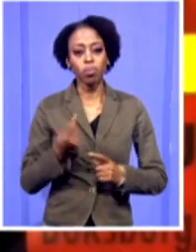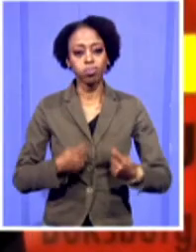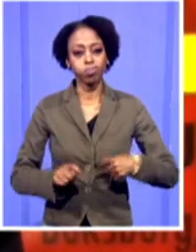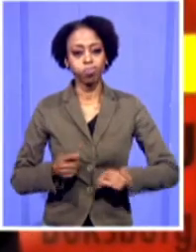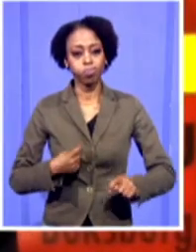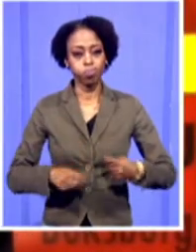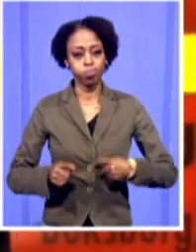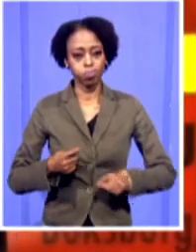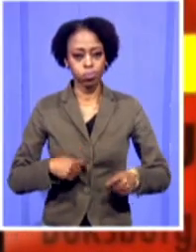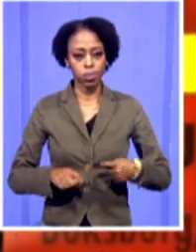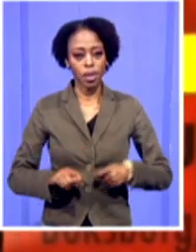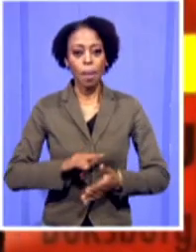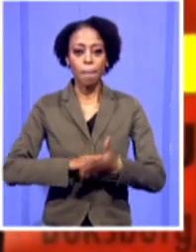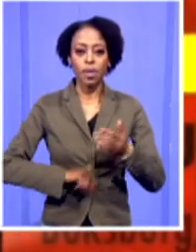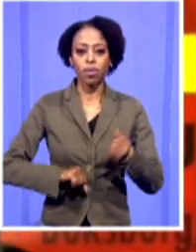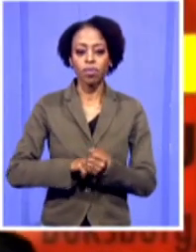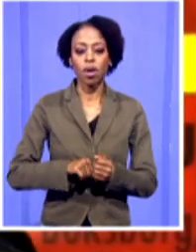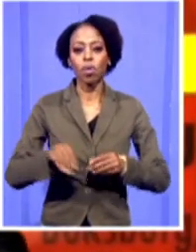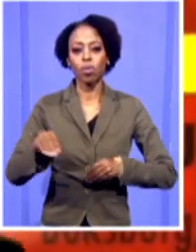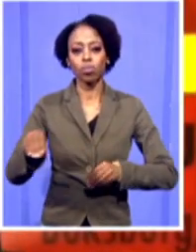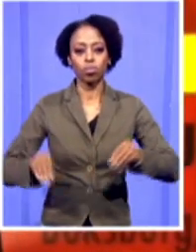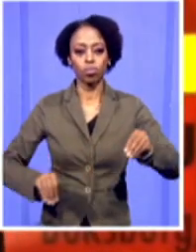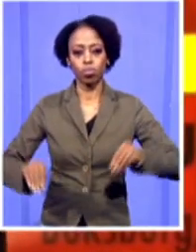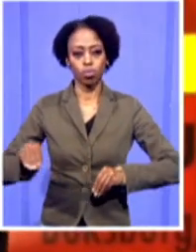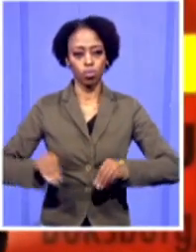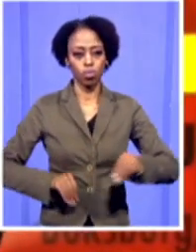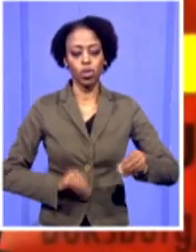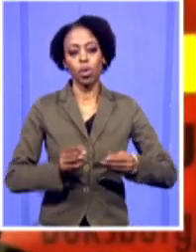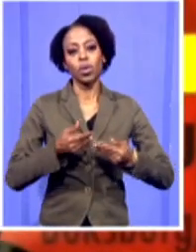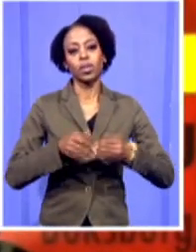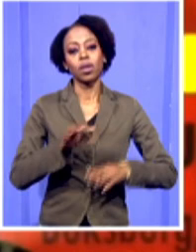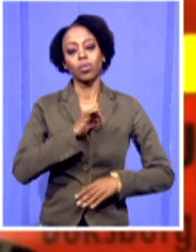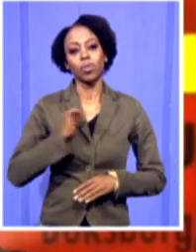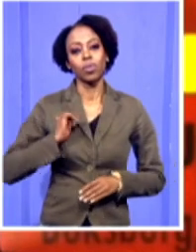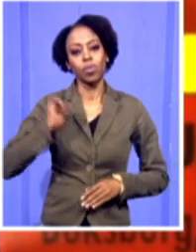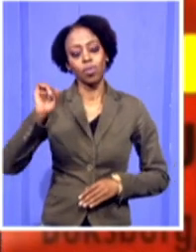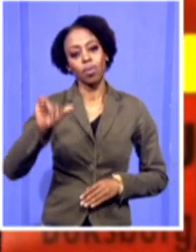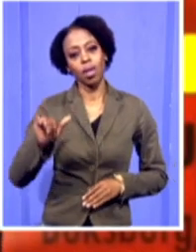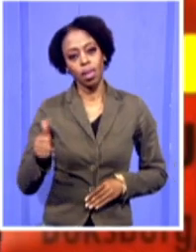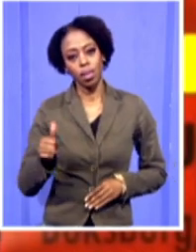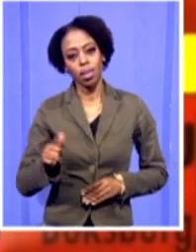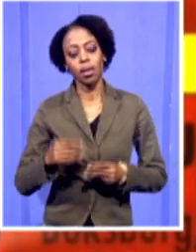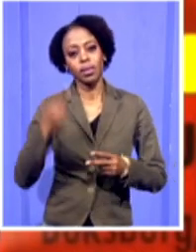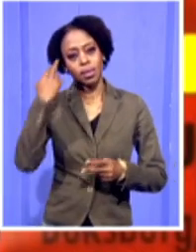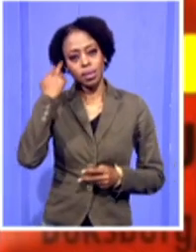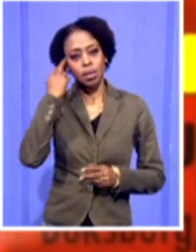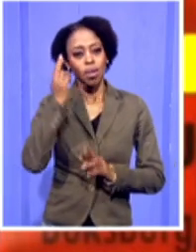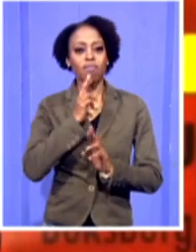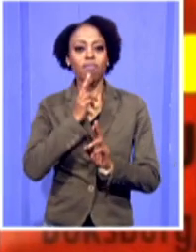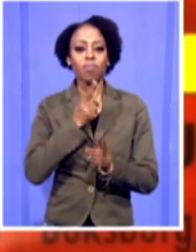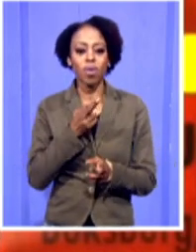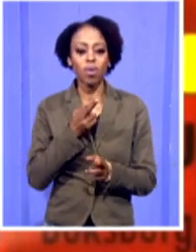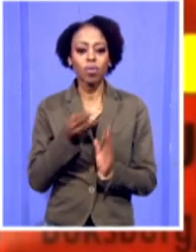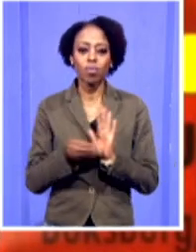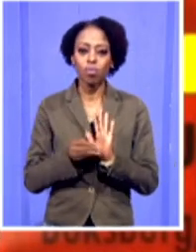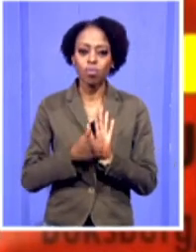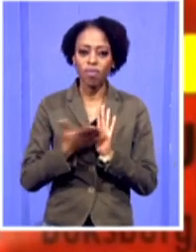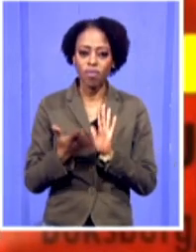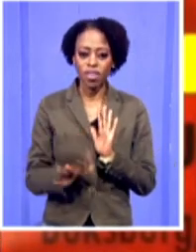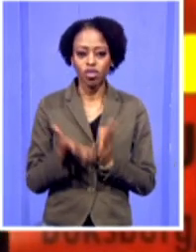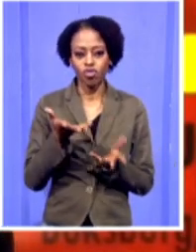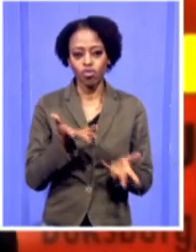going to spread the messages of support. We will start with COSATU and then go to the Secretariat report. It's on record I said